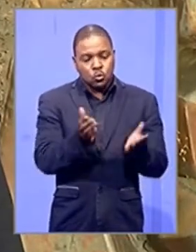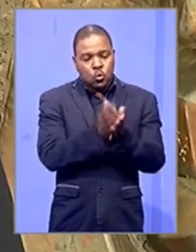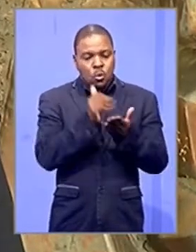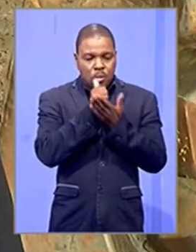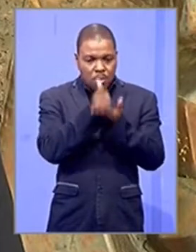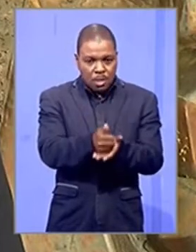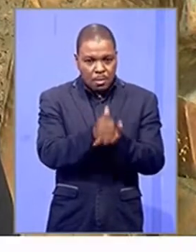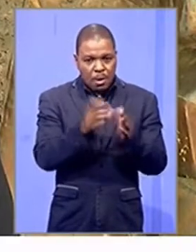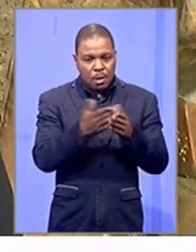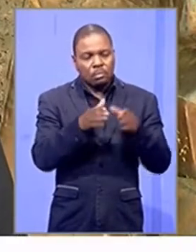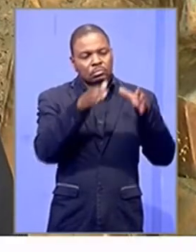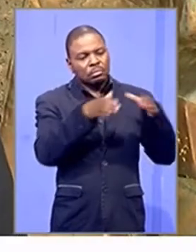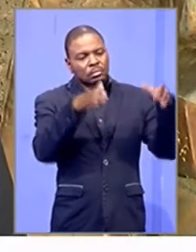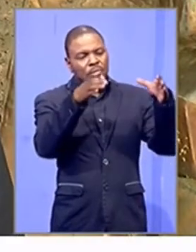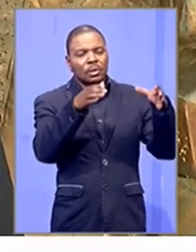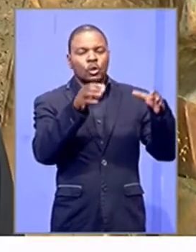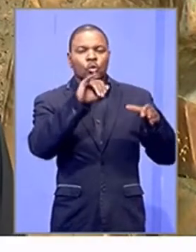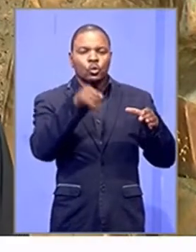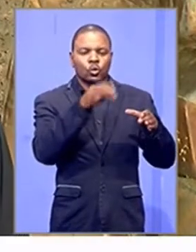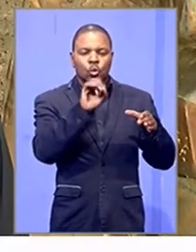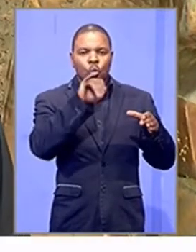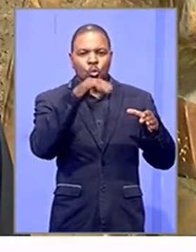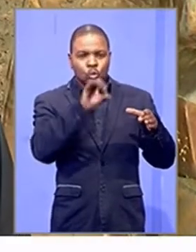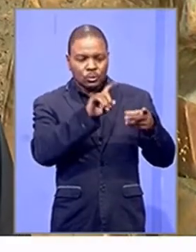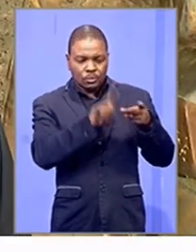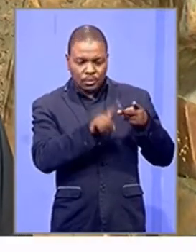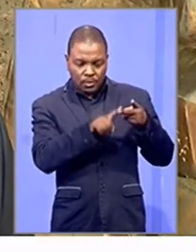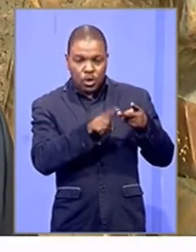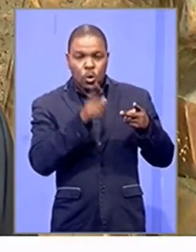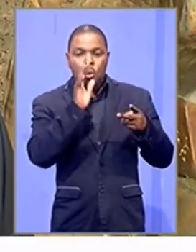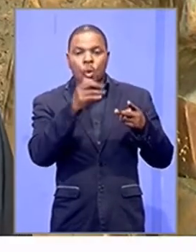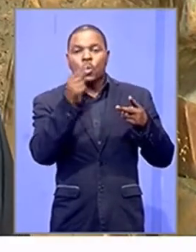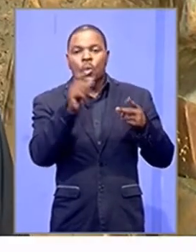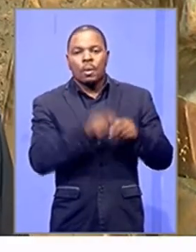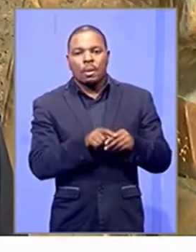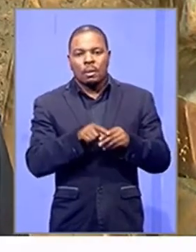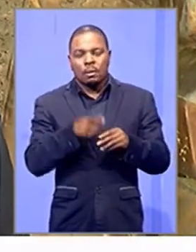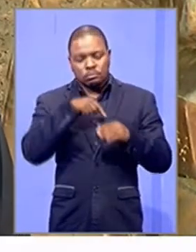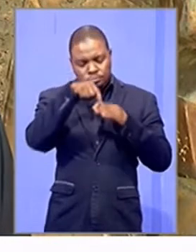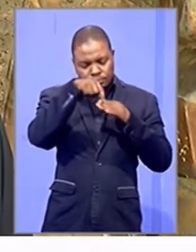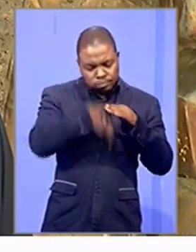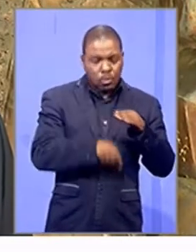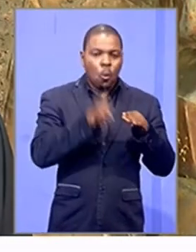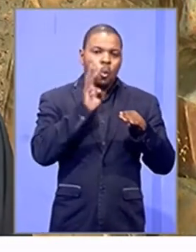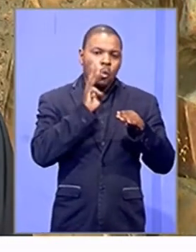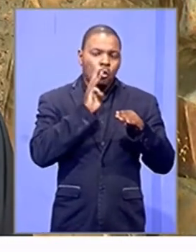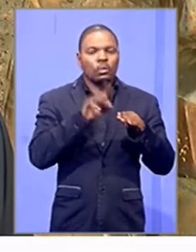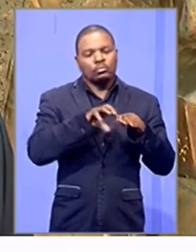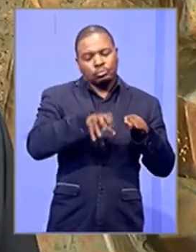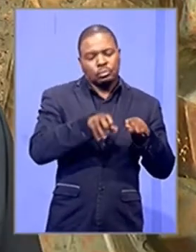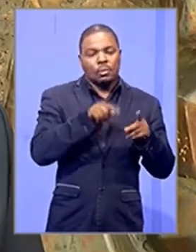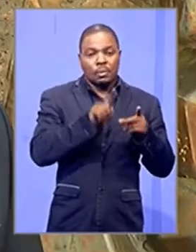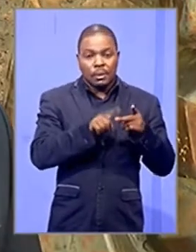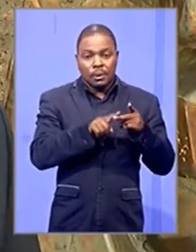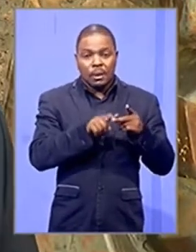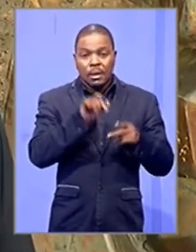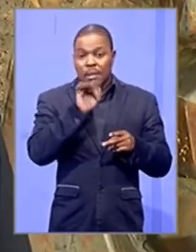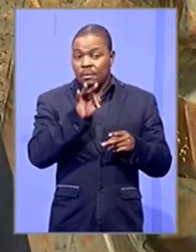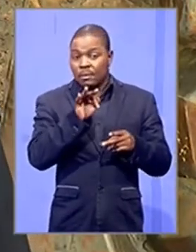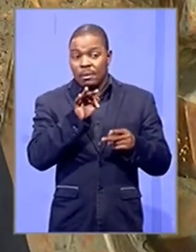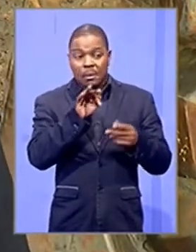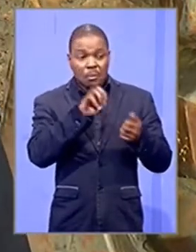with JoJo tanks, but we are also going to erect boreholes in those schools so that when there's this kind